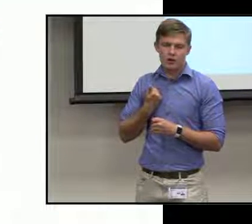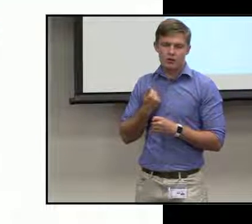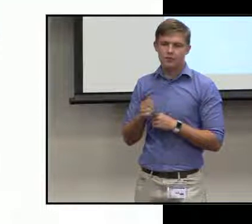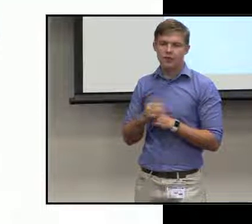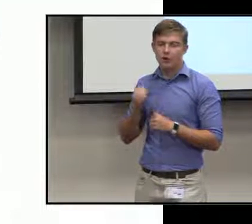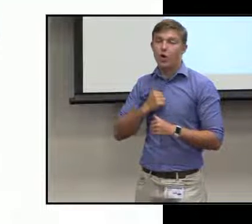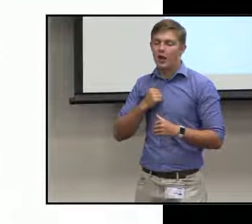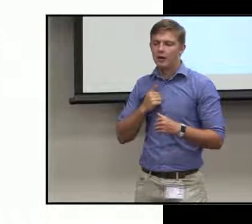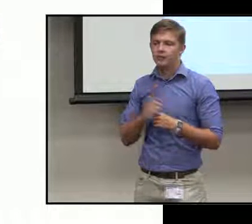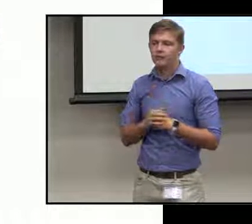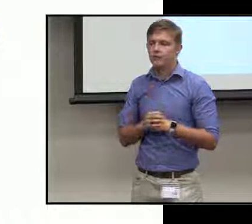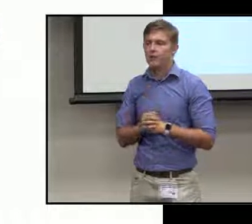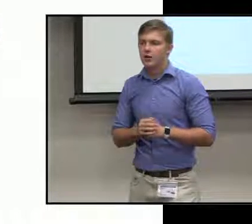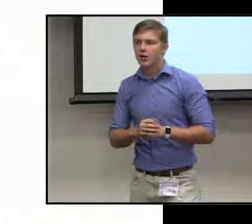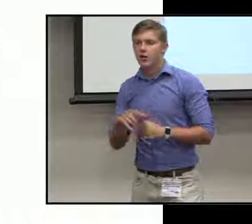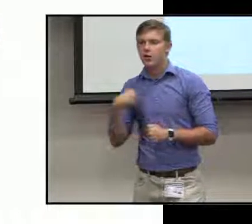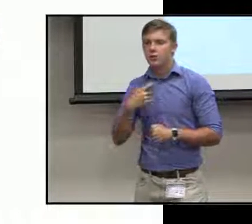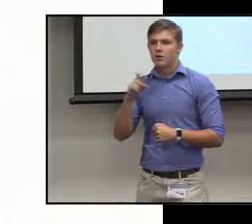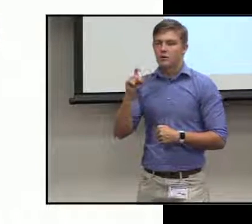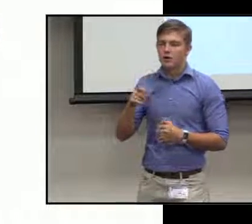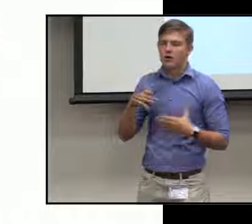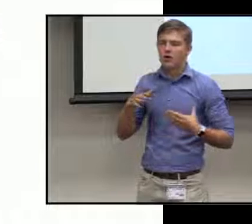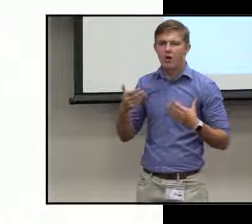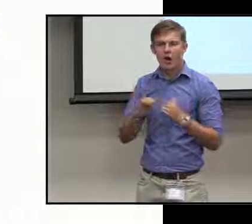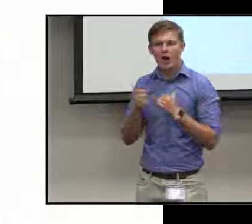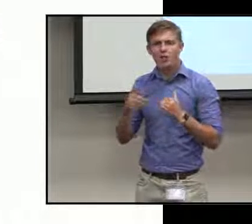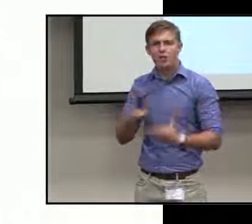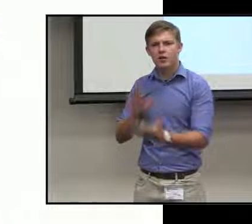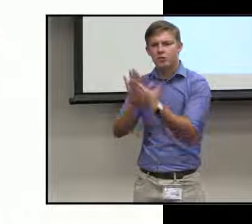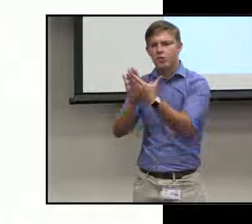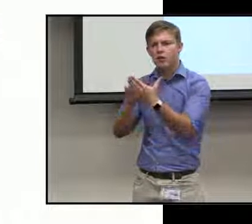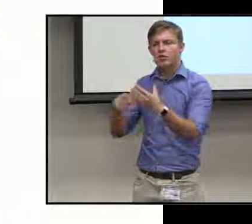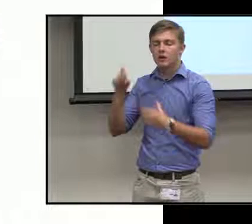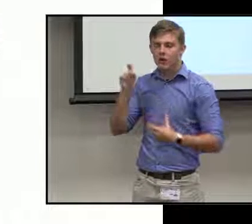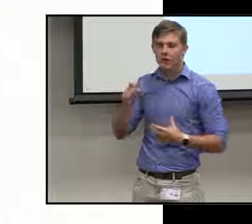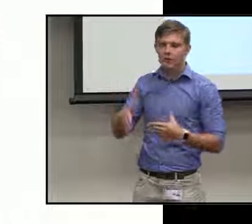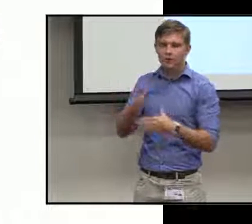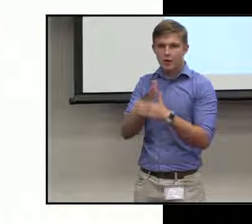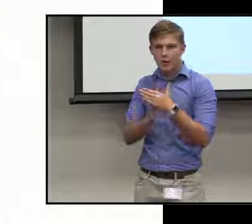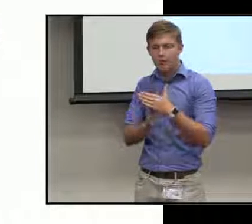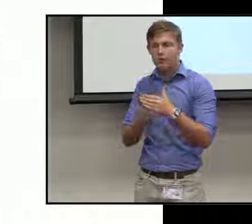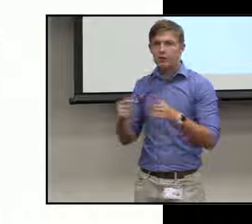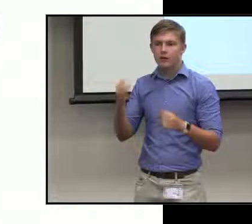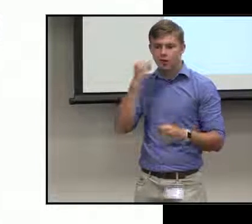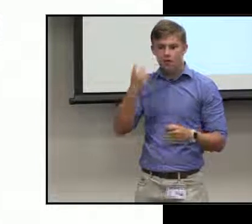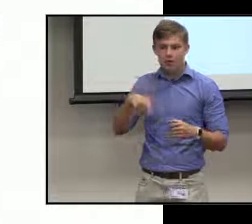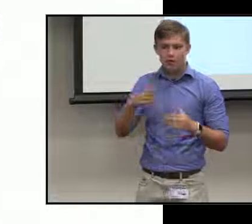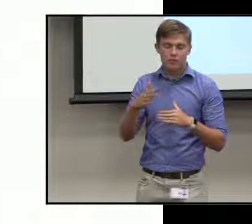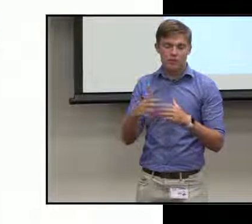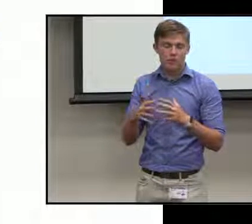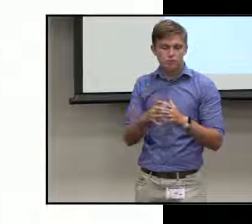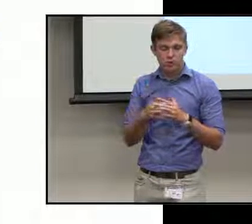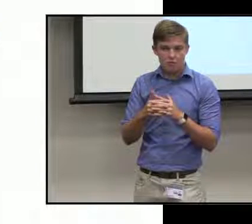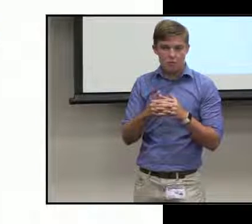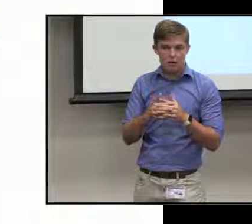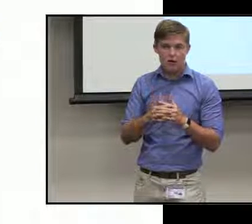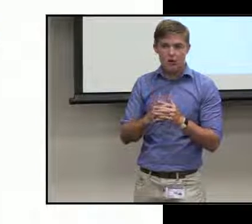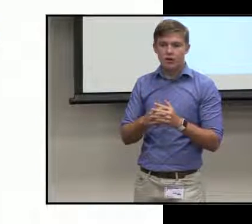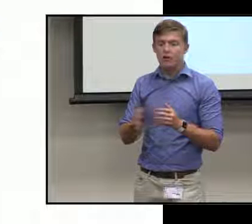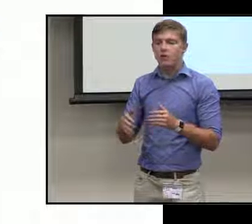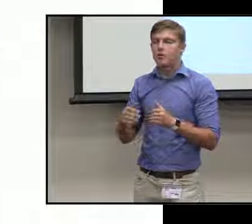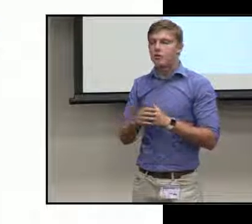must be humble. We must be humble Americans if you're from America and you're going to go there. And that means to embrace